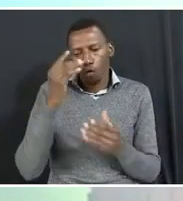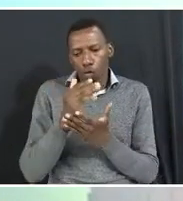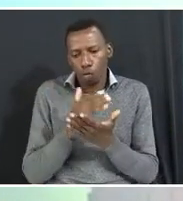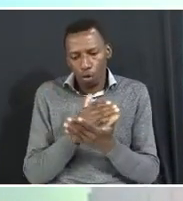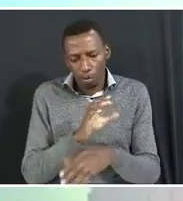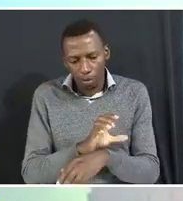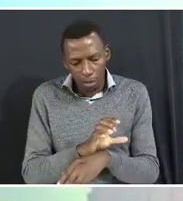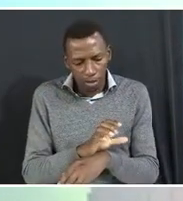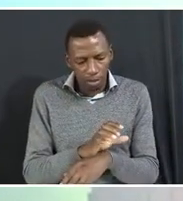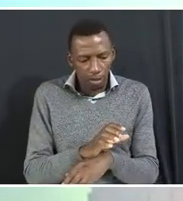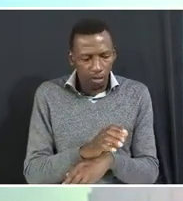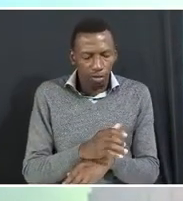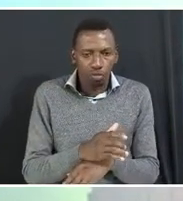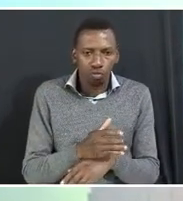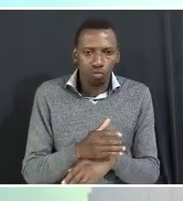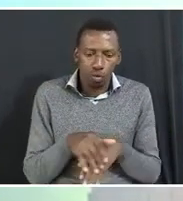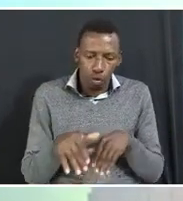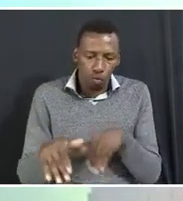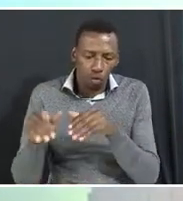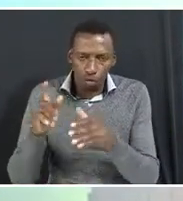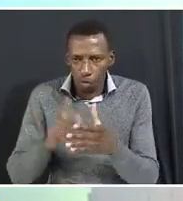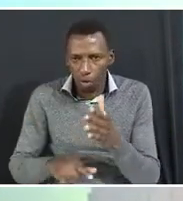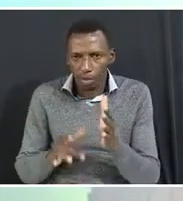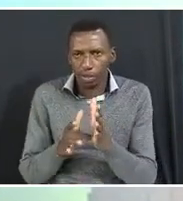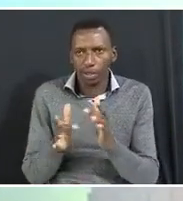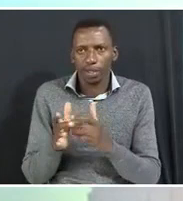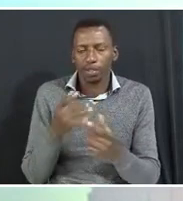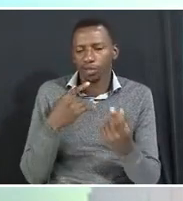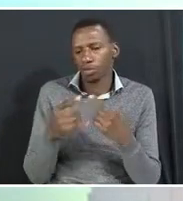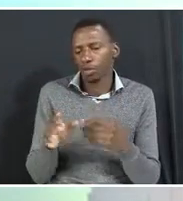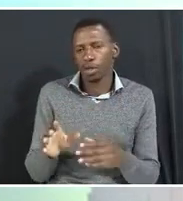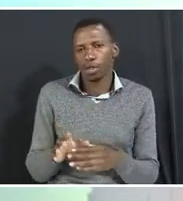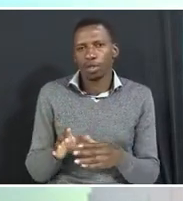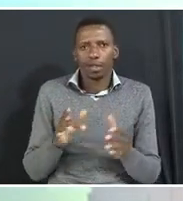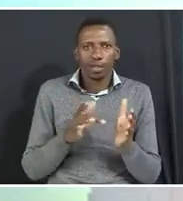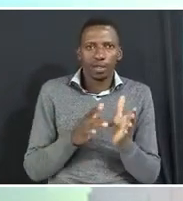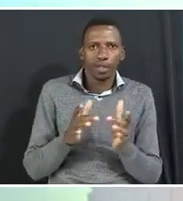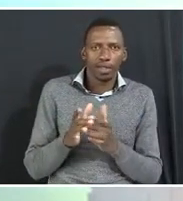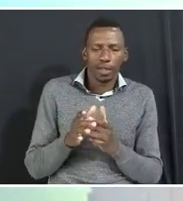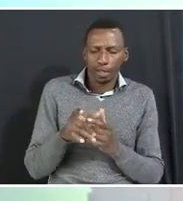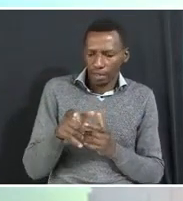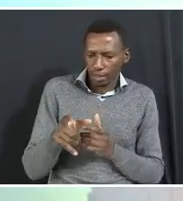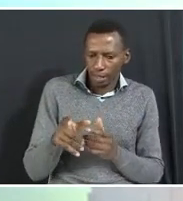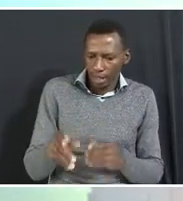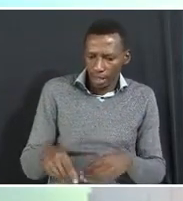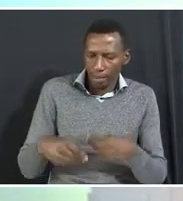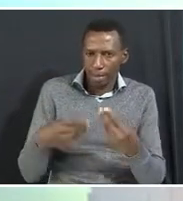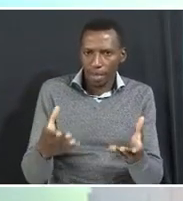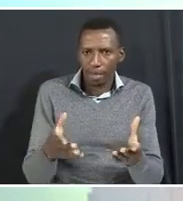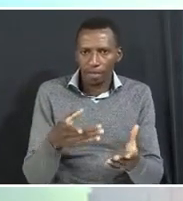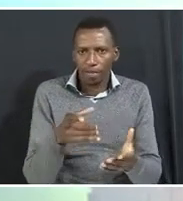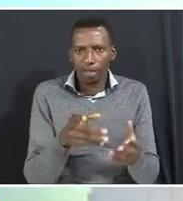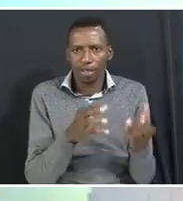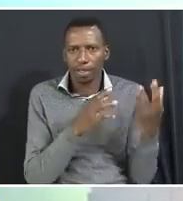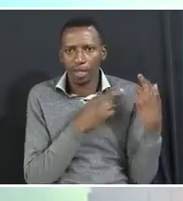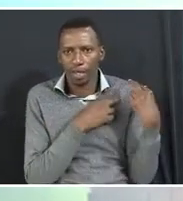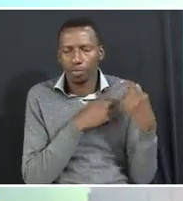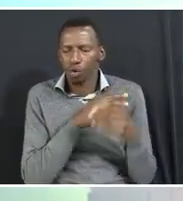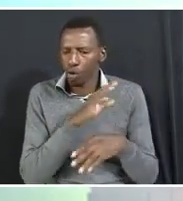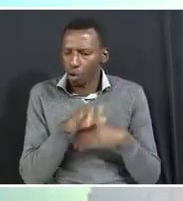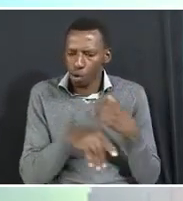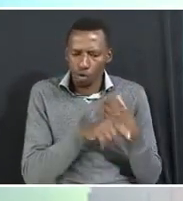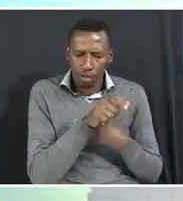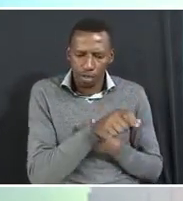fulfill what Jesus is saying. I would want to imagine that Jesus was laying this responsibility on every person